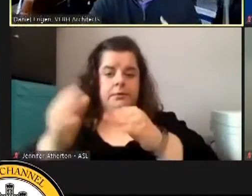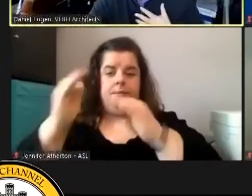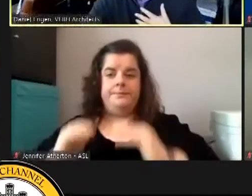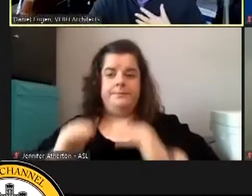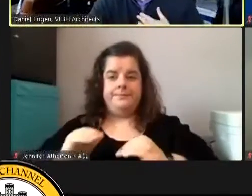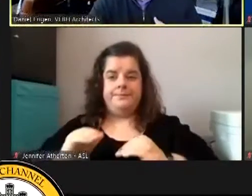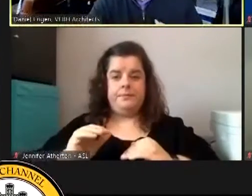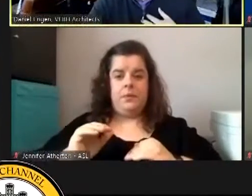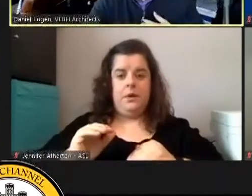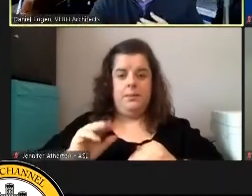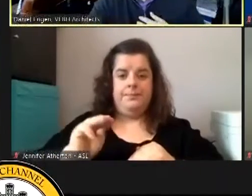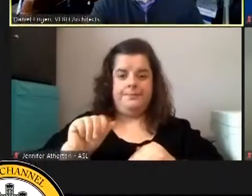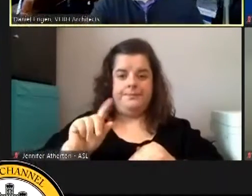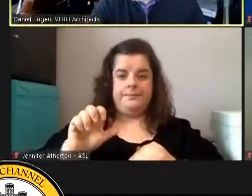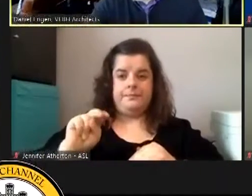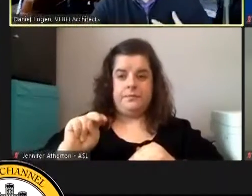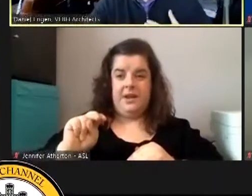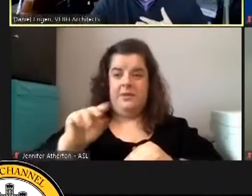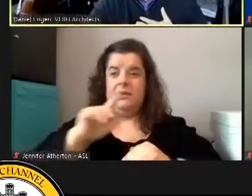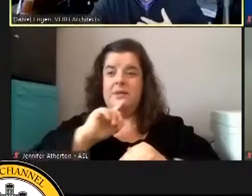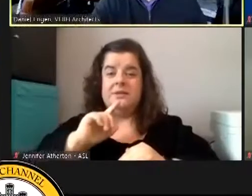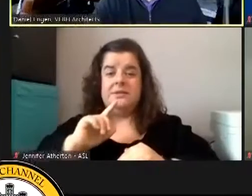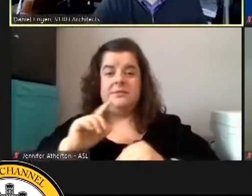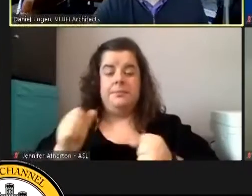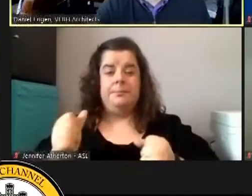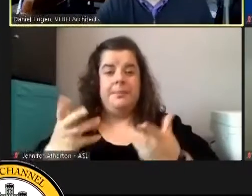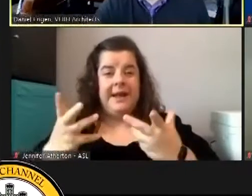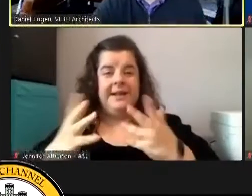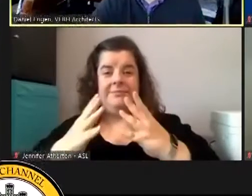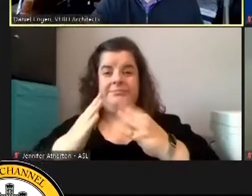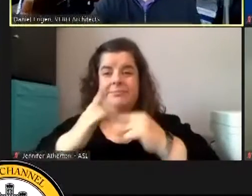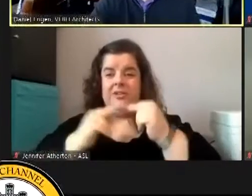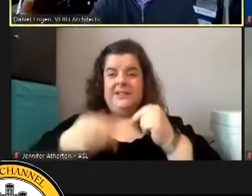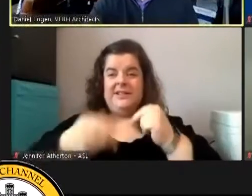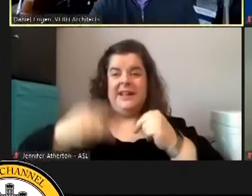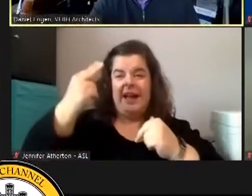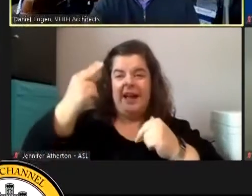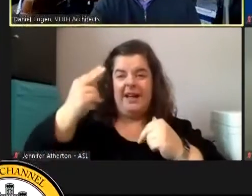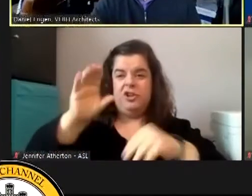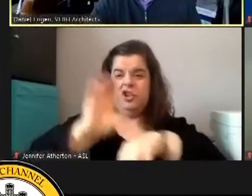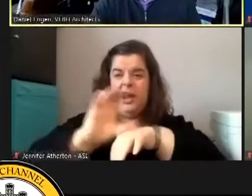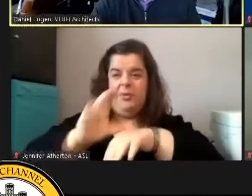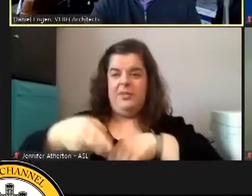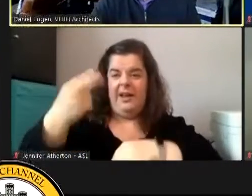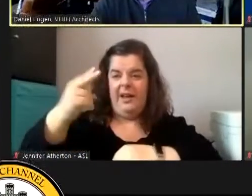on campus are already pretty high. The chapel is the highest at 80 feet. Let me